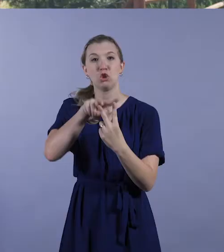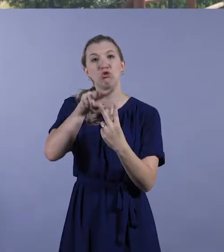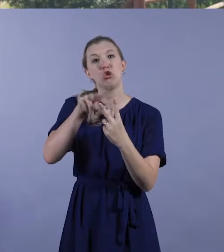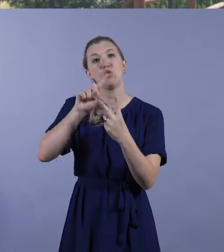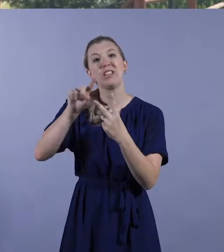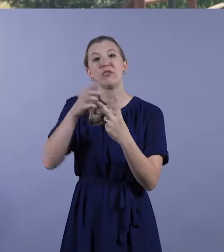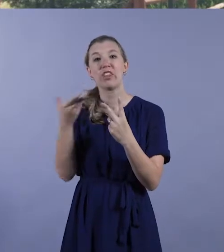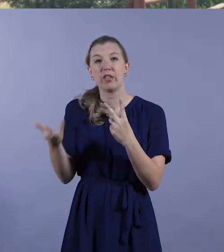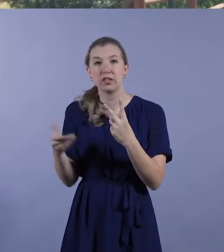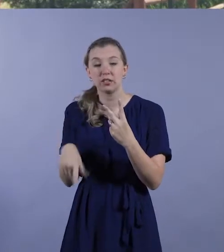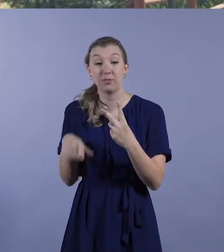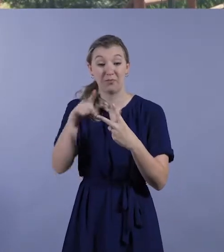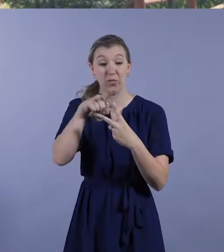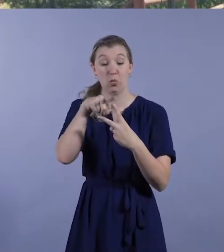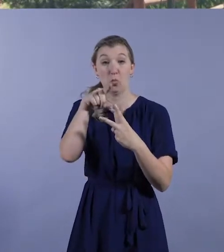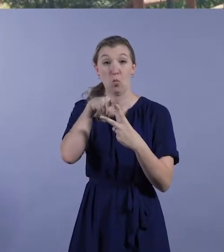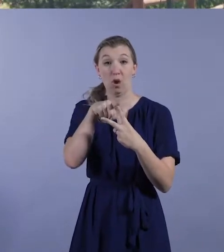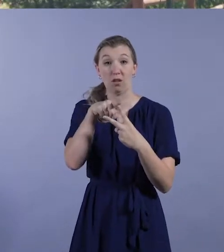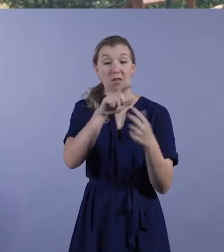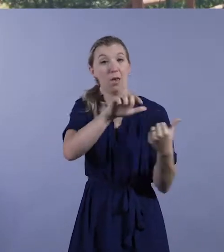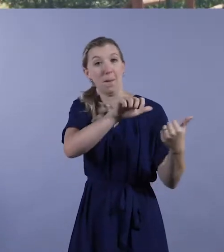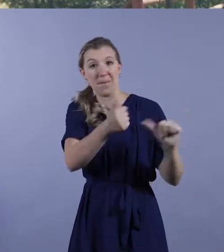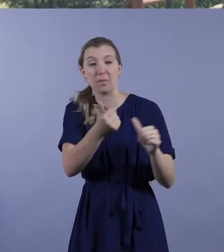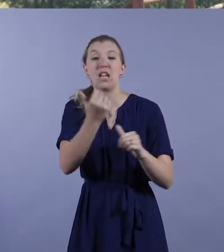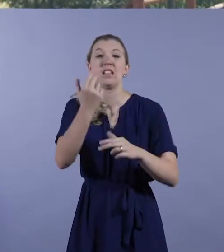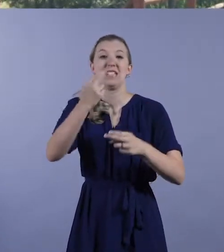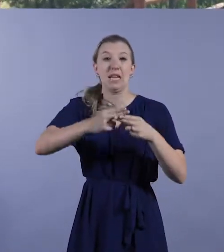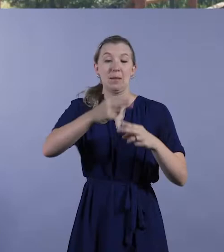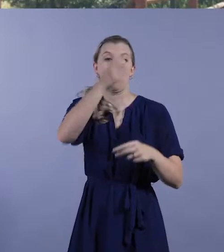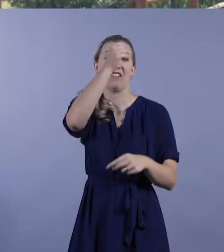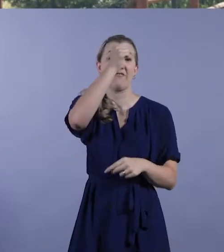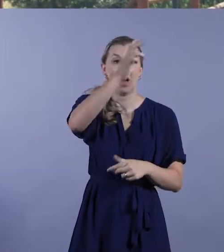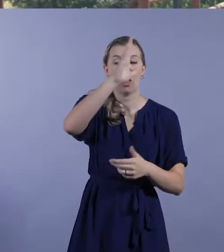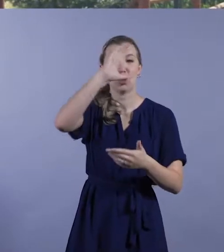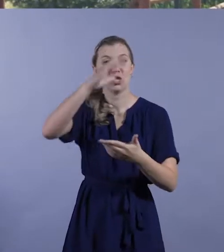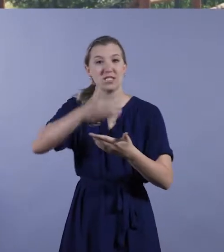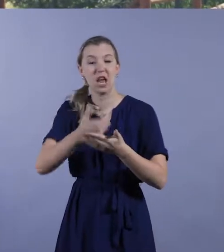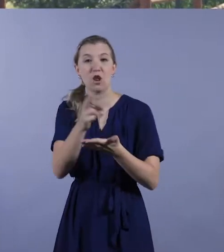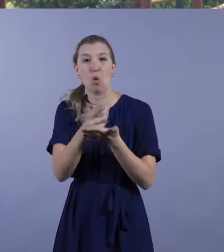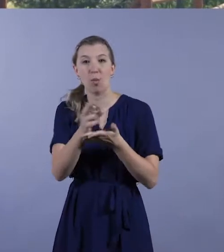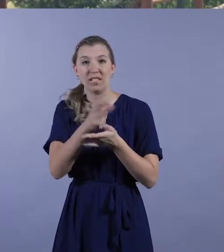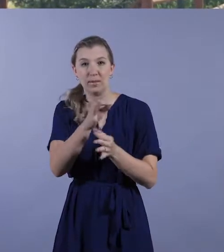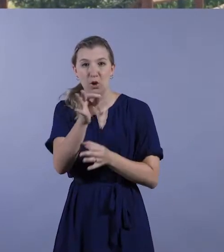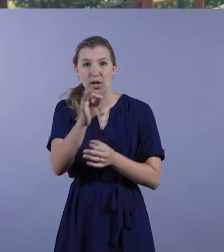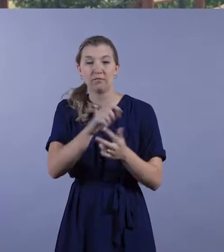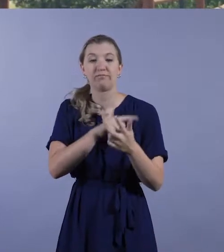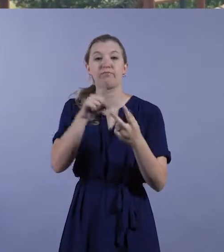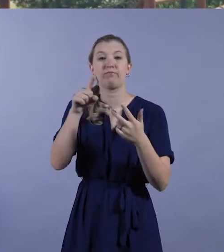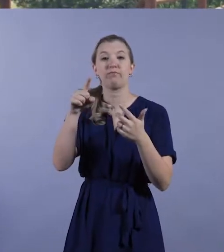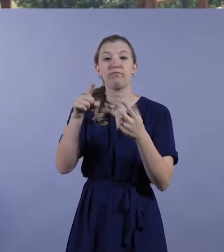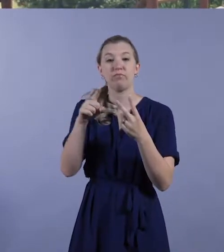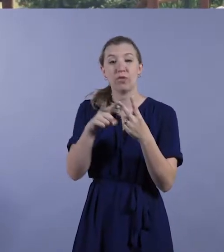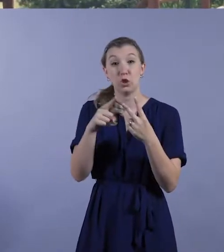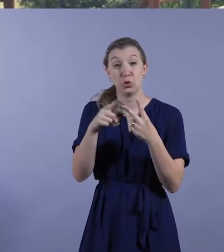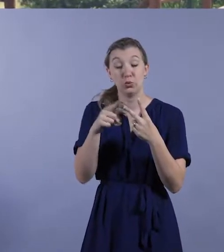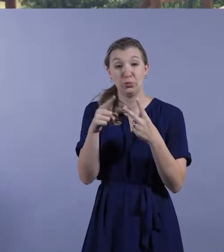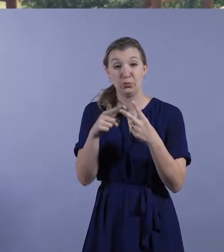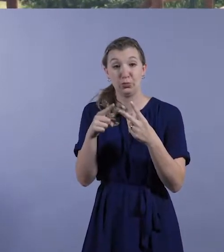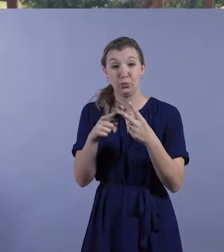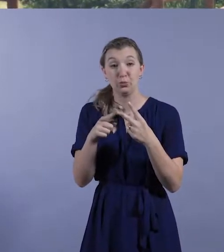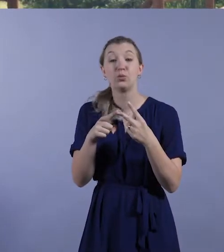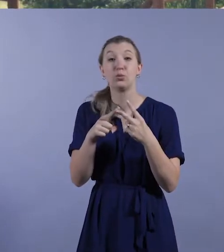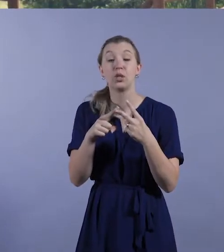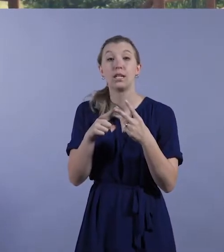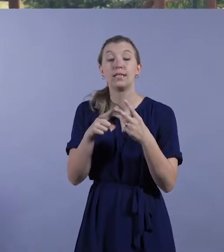things. One, by being baptized in the name of the Father and of the Son and of the Holy Spirit. And two,